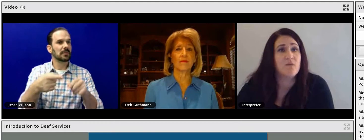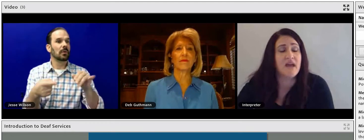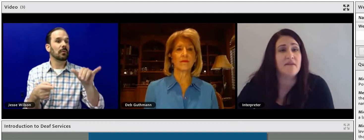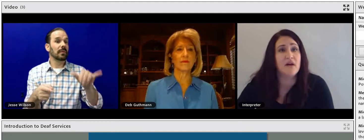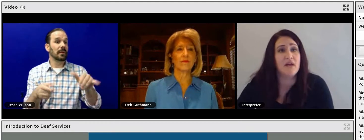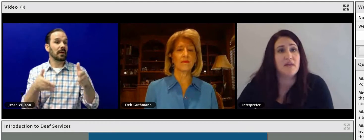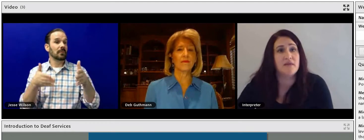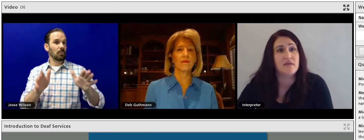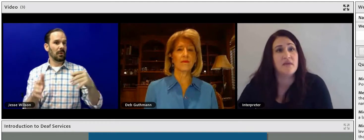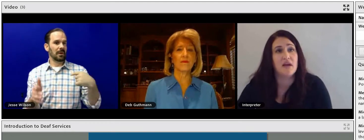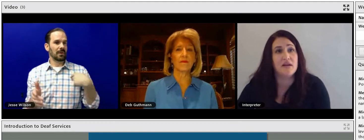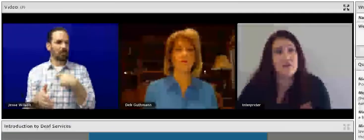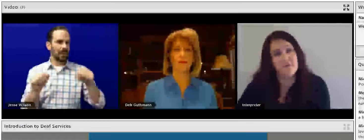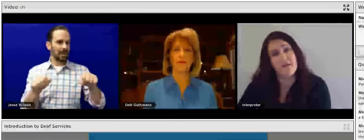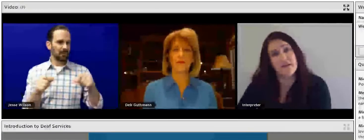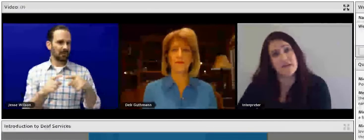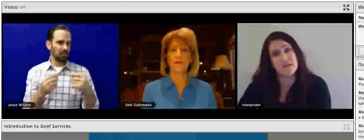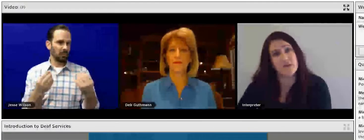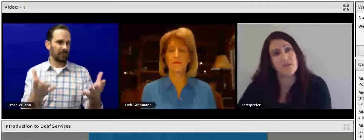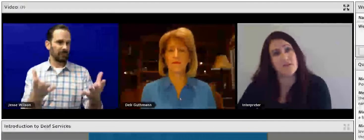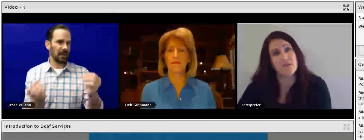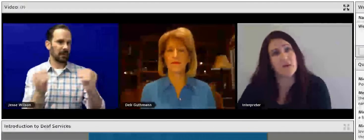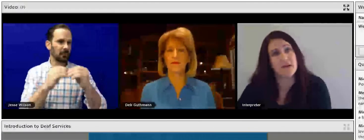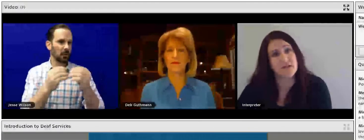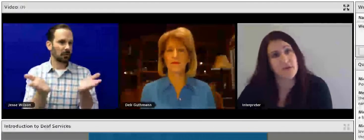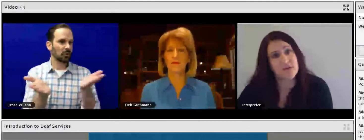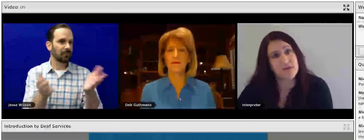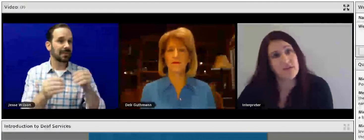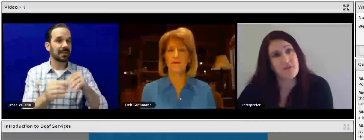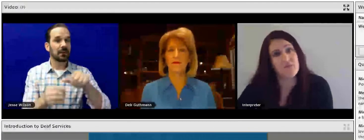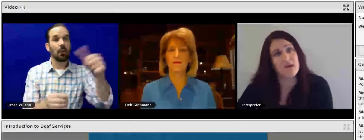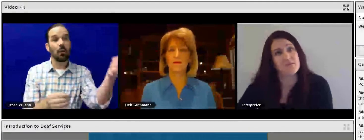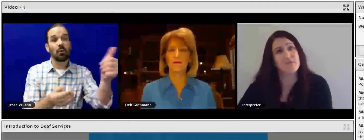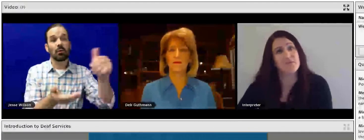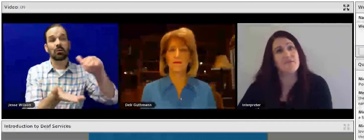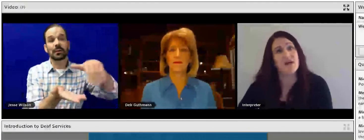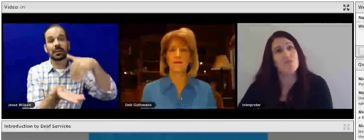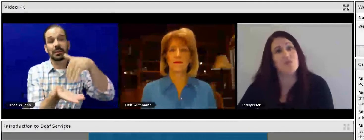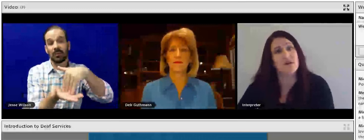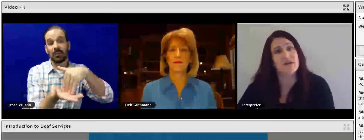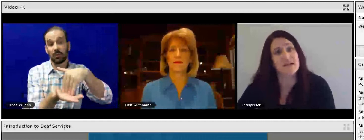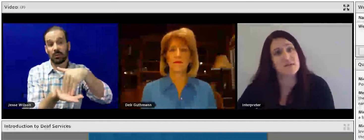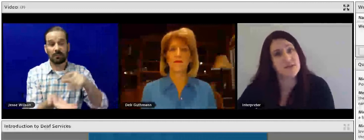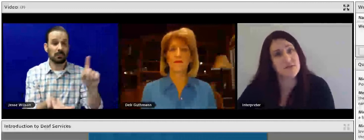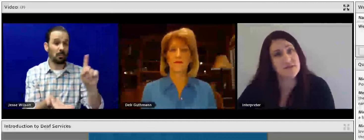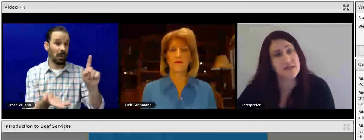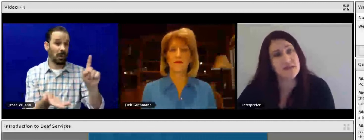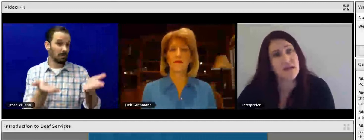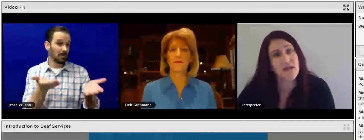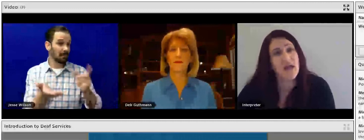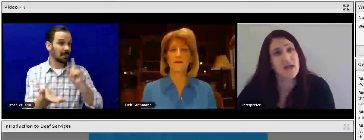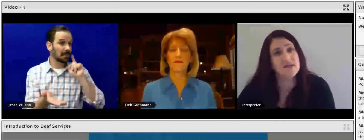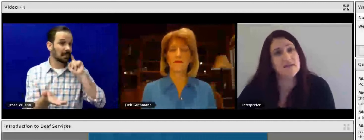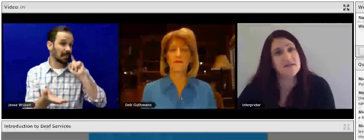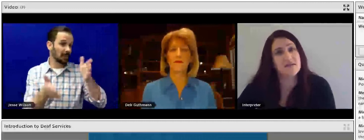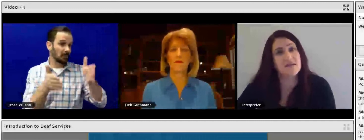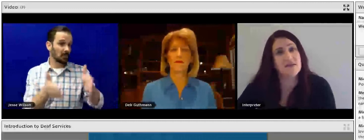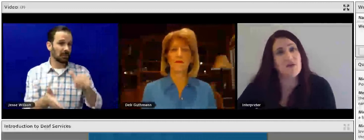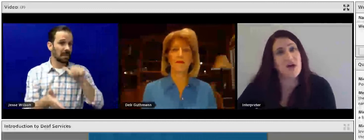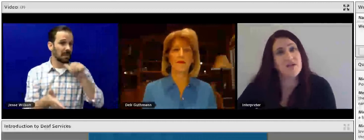Spanish, whatever, we have a funding source for interpreters, so that way we're able to provide more accessible